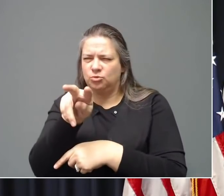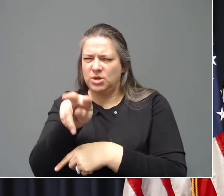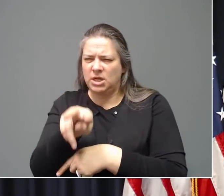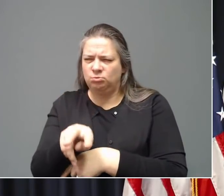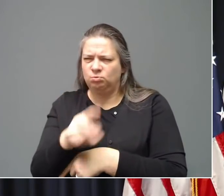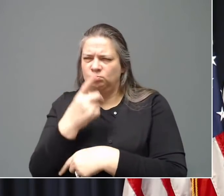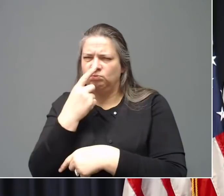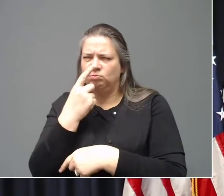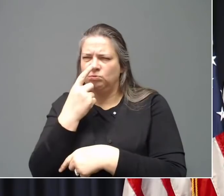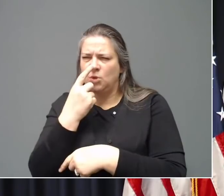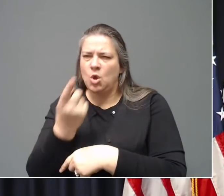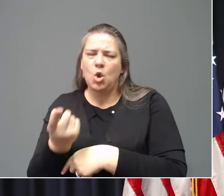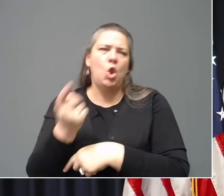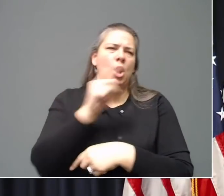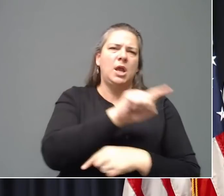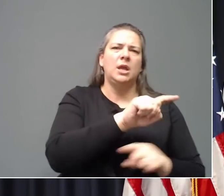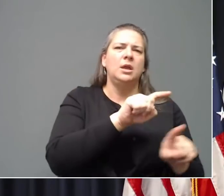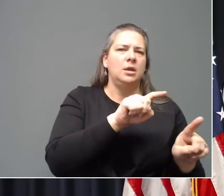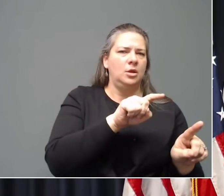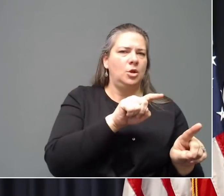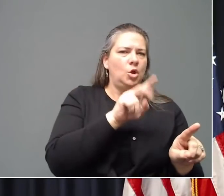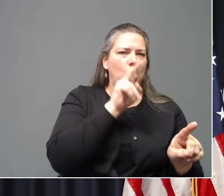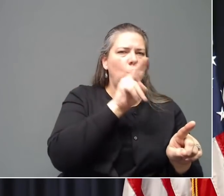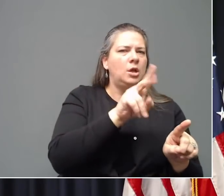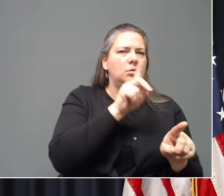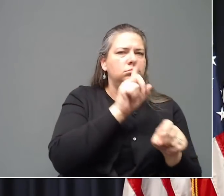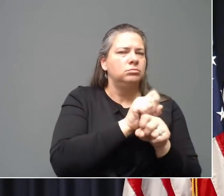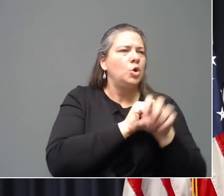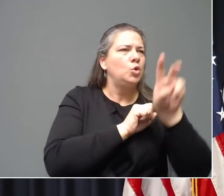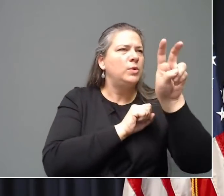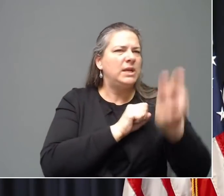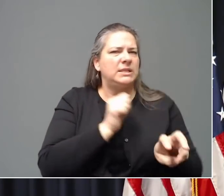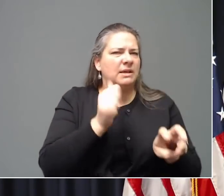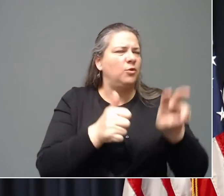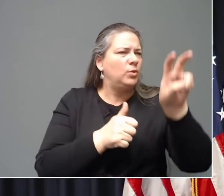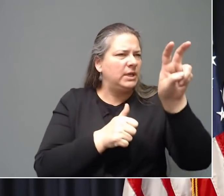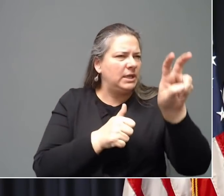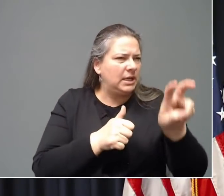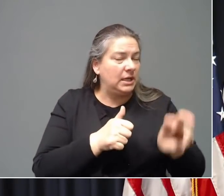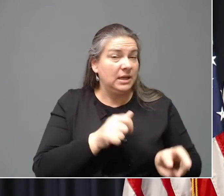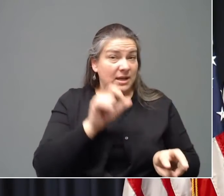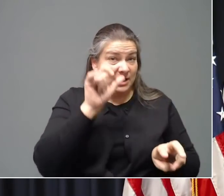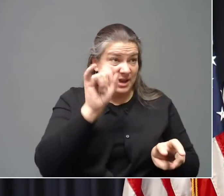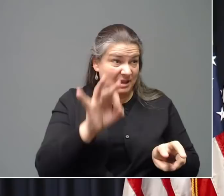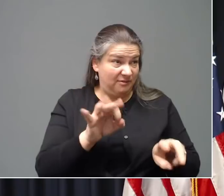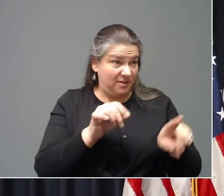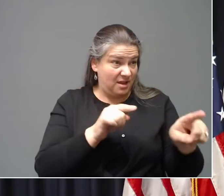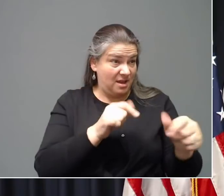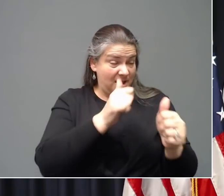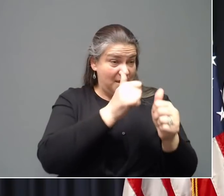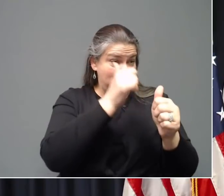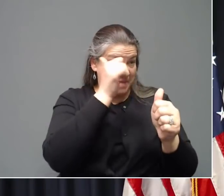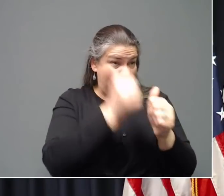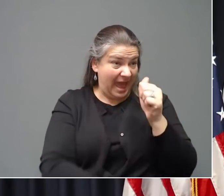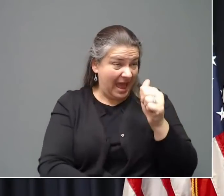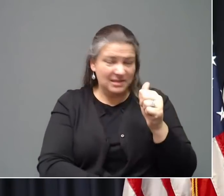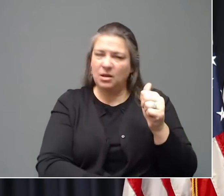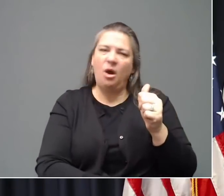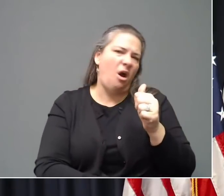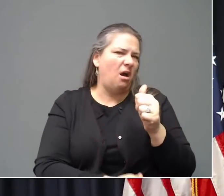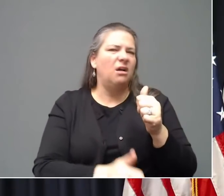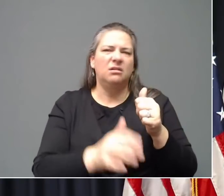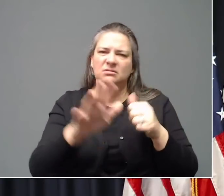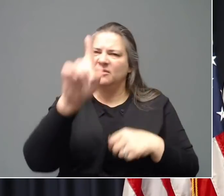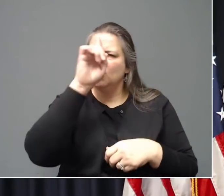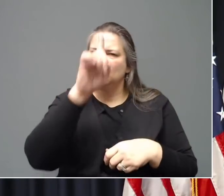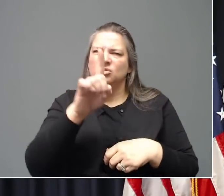be passed, we would have I'm absolutely confident, had much worse outcome at this point. I would be standing here with the